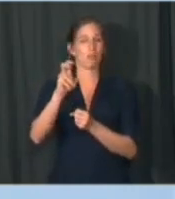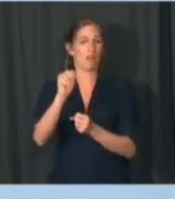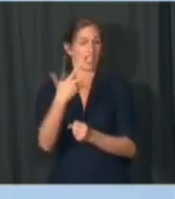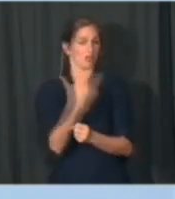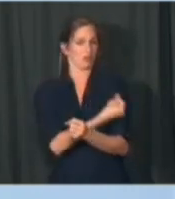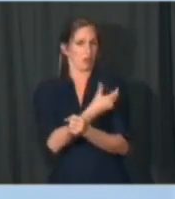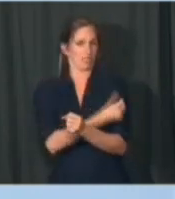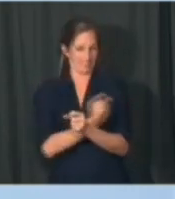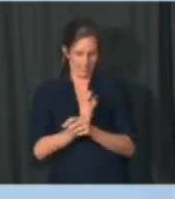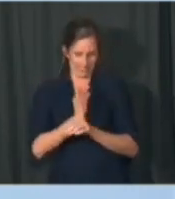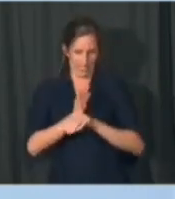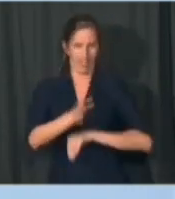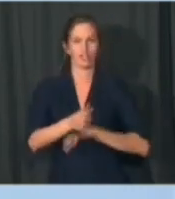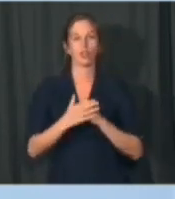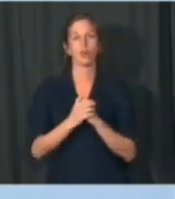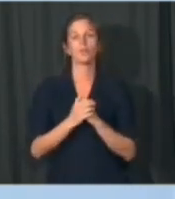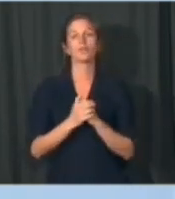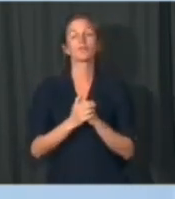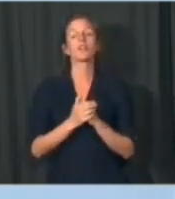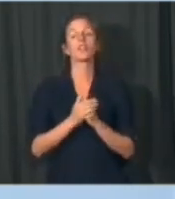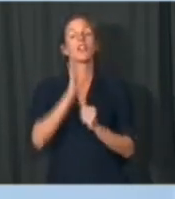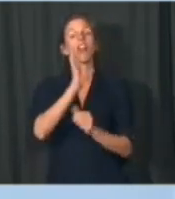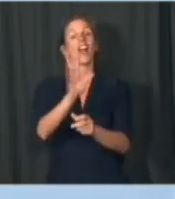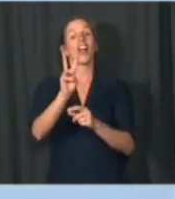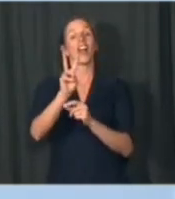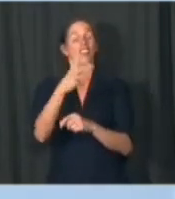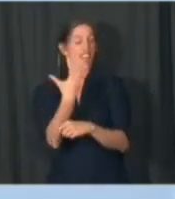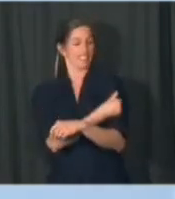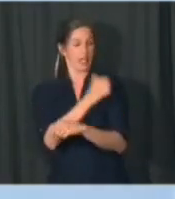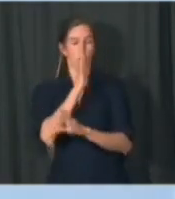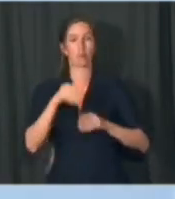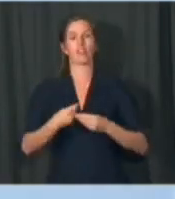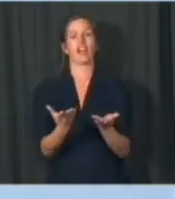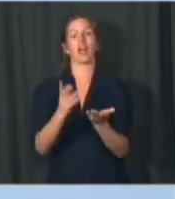investment will make it possible for the vaccine to be provided by Pfizer free of charge